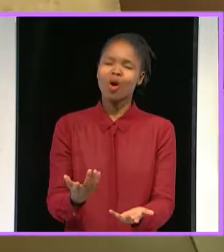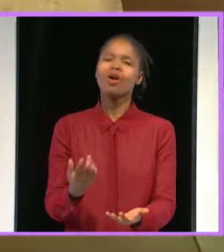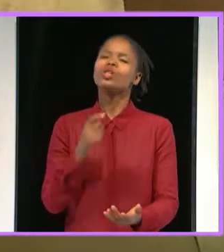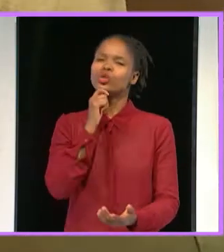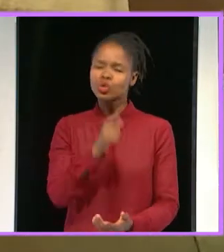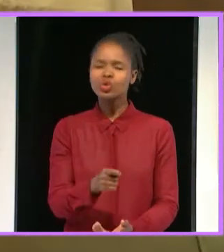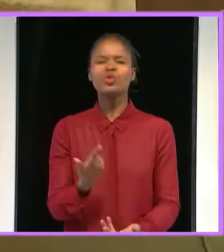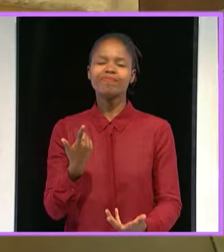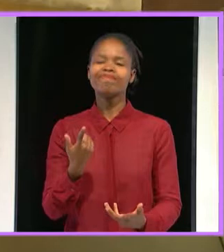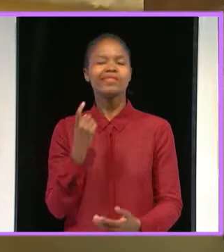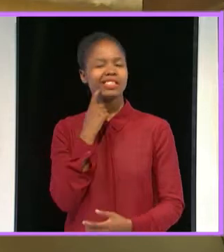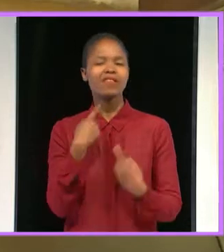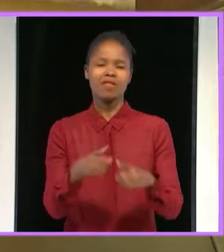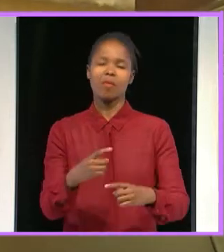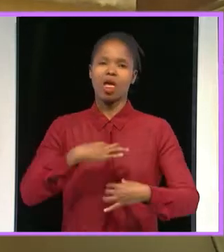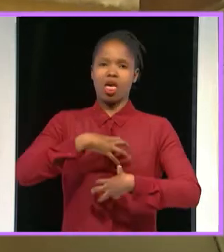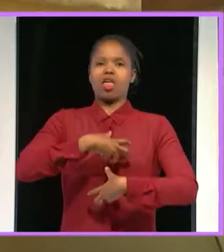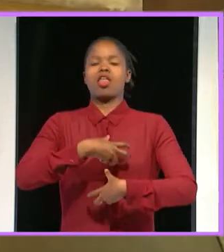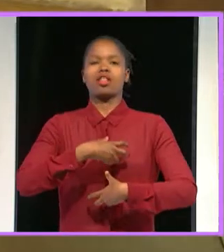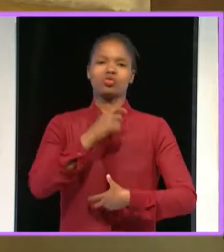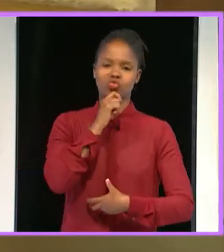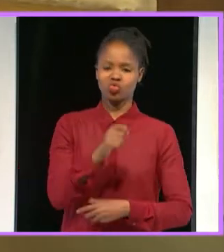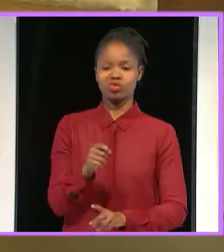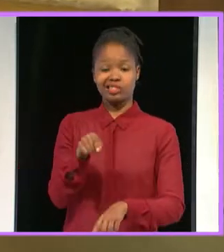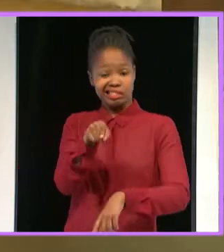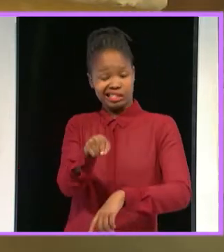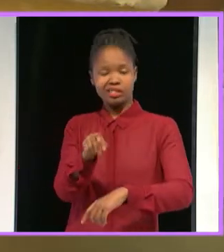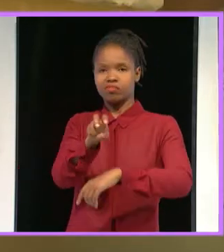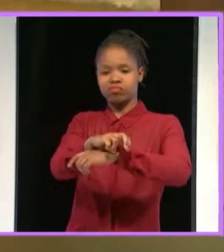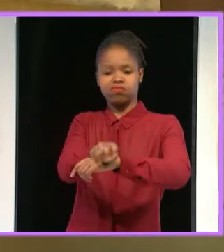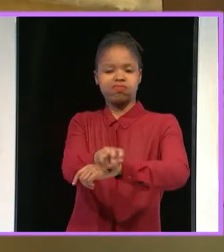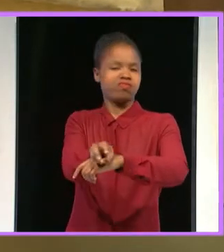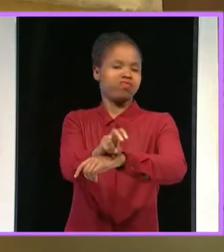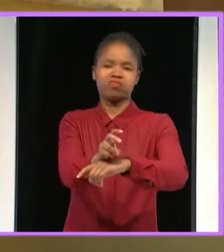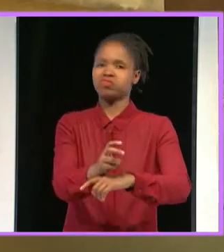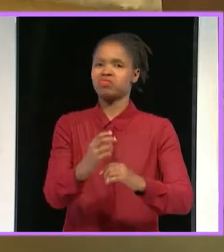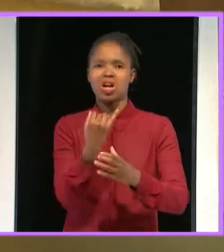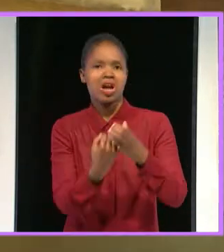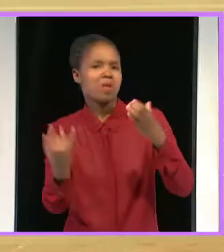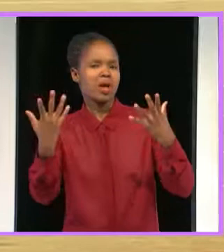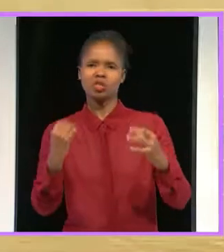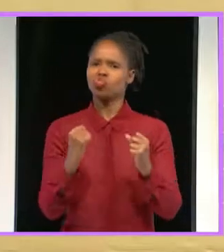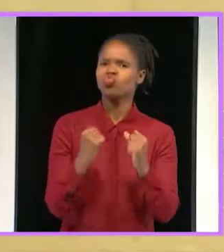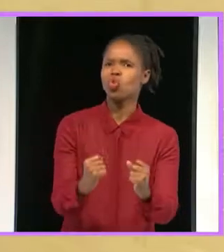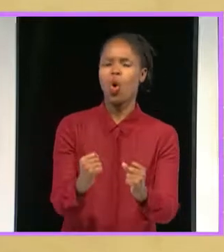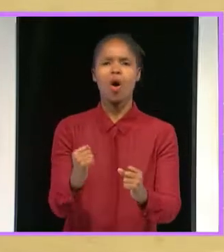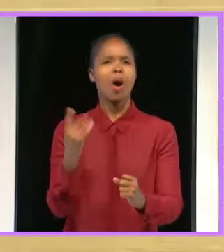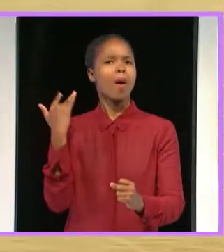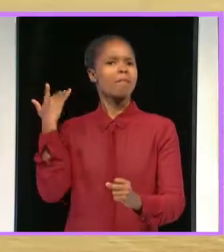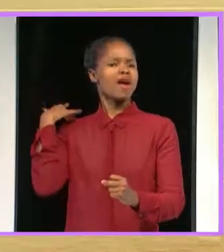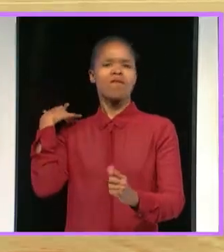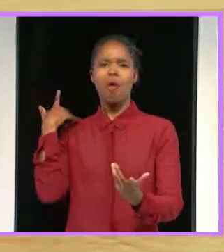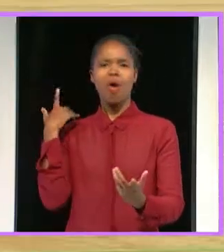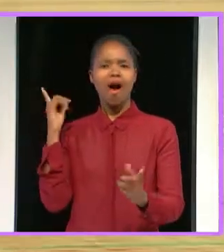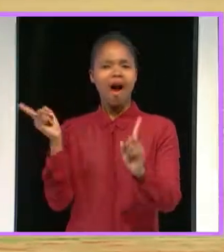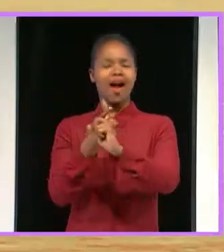know, having a guy who's strong and can do anything and everything around the house one day, and the next day he's lying in bed and he